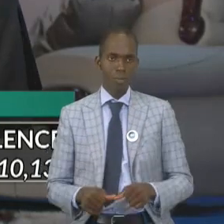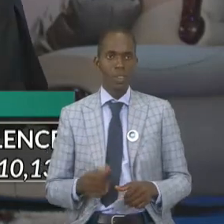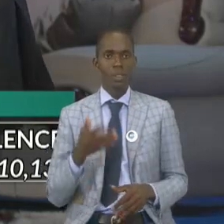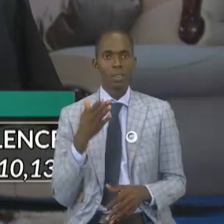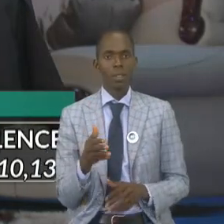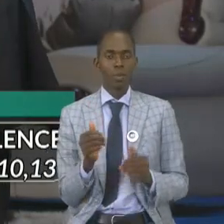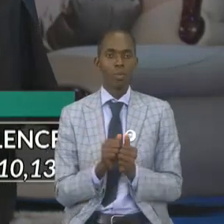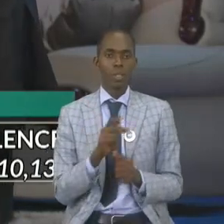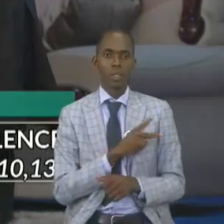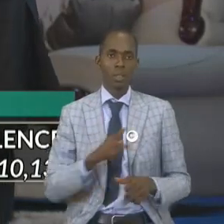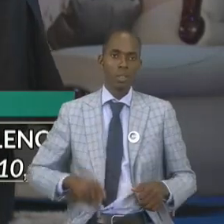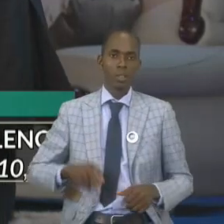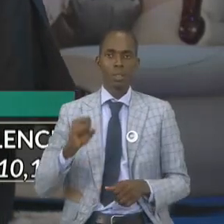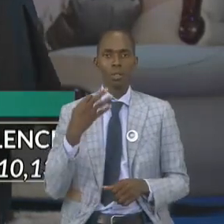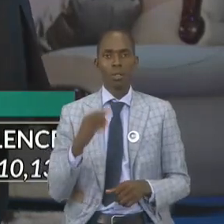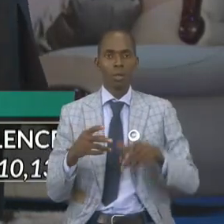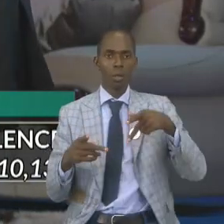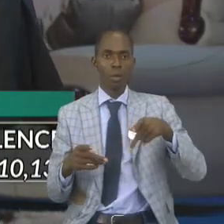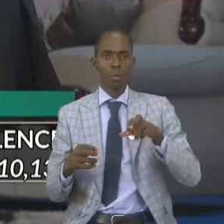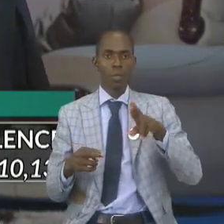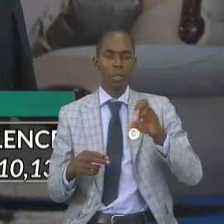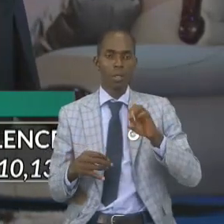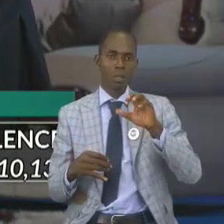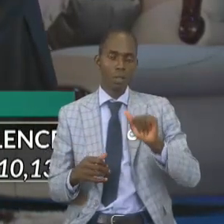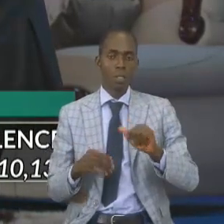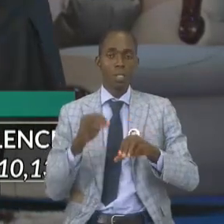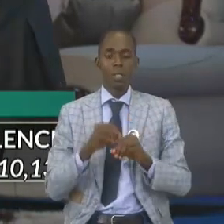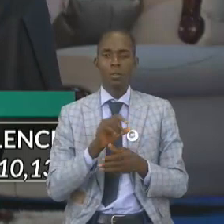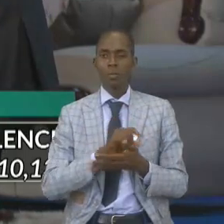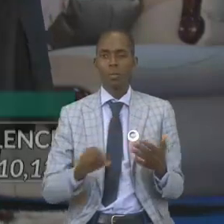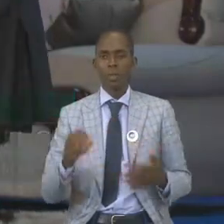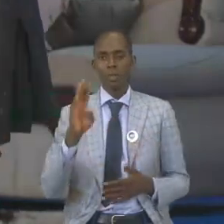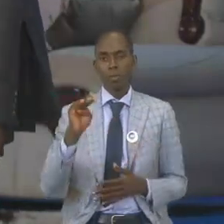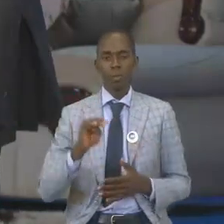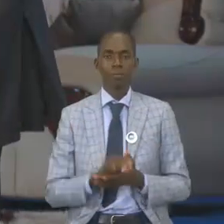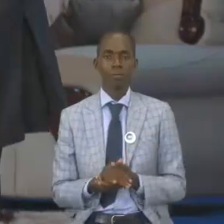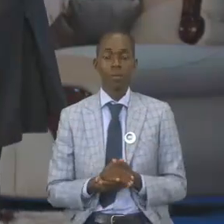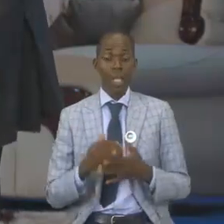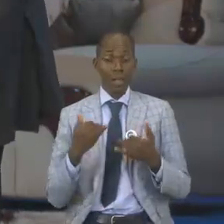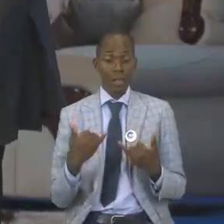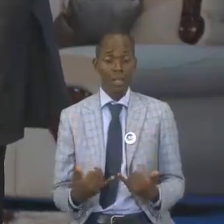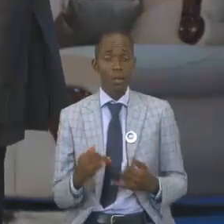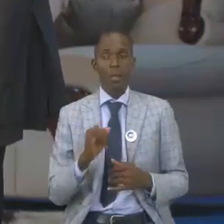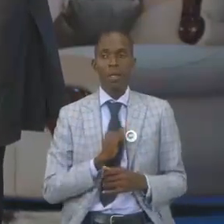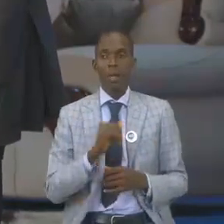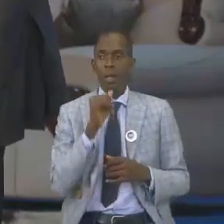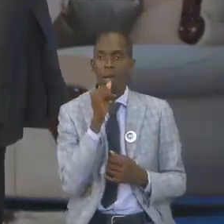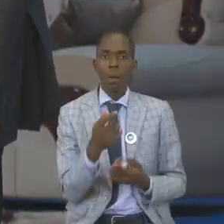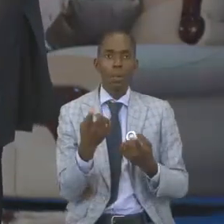with the kings of Persia. Verse 14, in verse 14 now, I am come to make